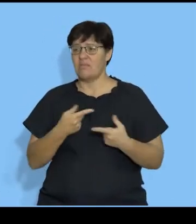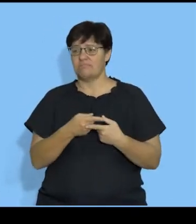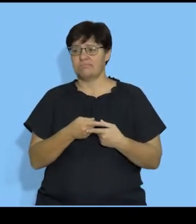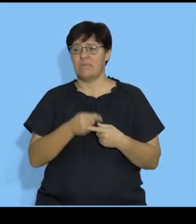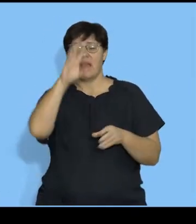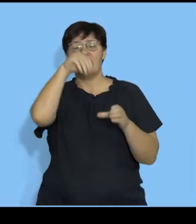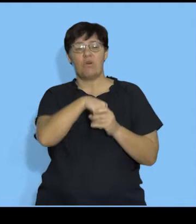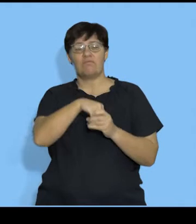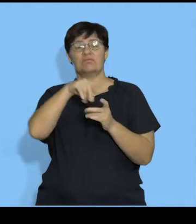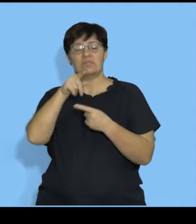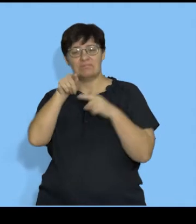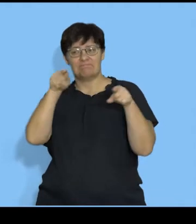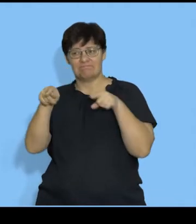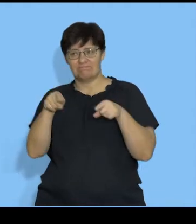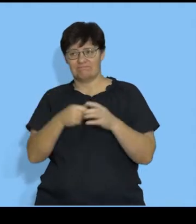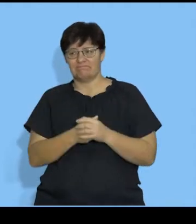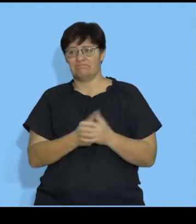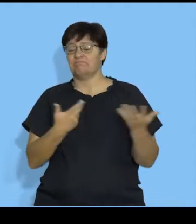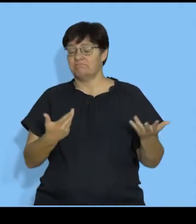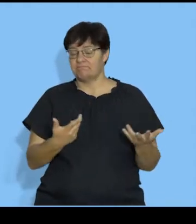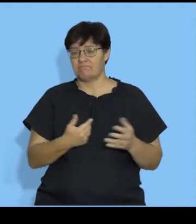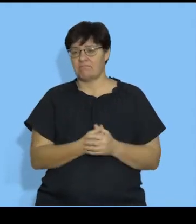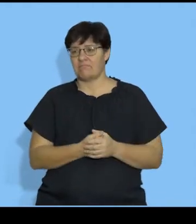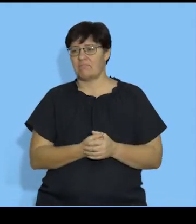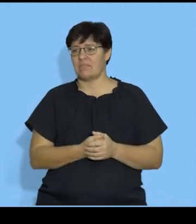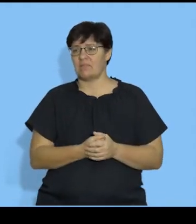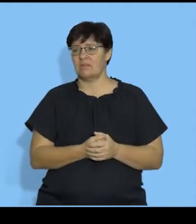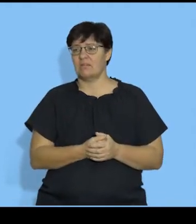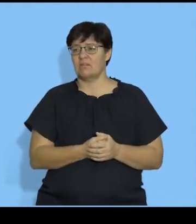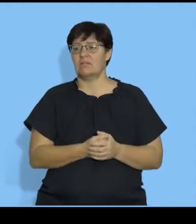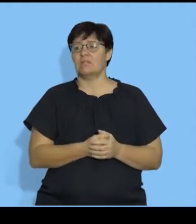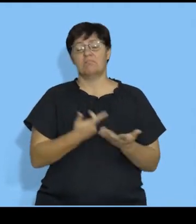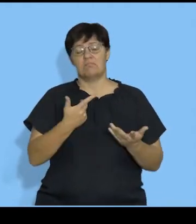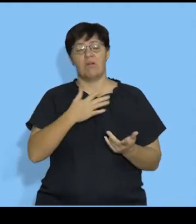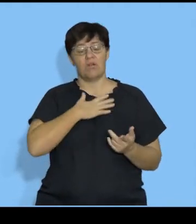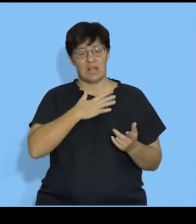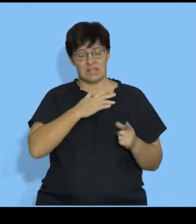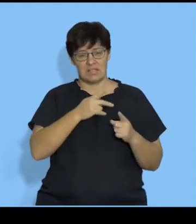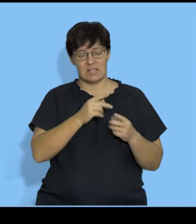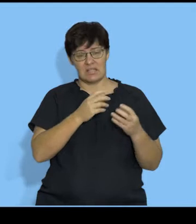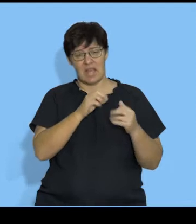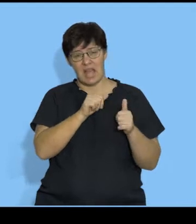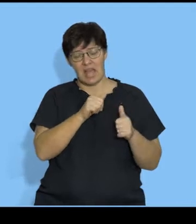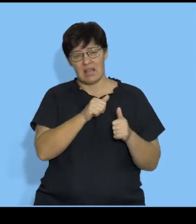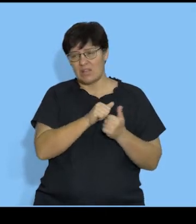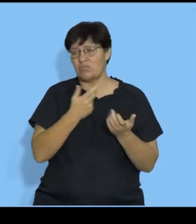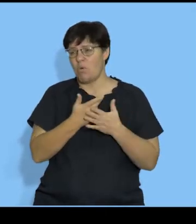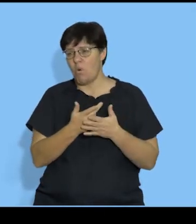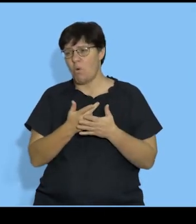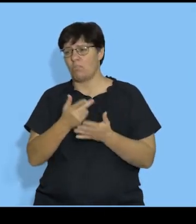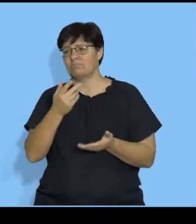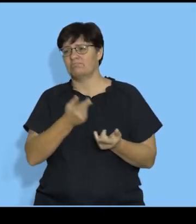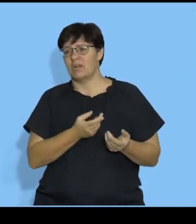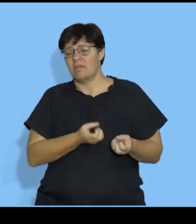in redox reaction would either be your oxidizing agent or your reducing agent, but the combination of the